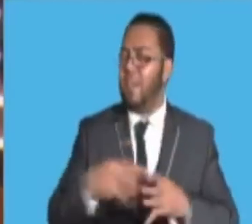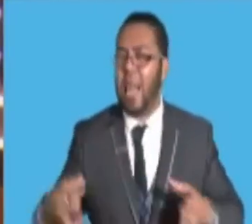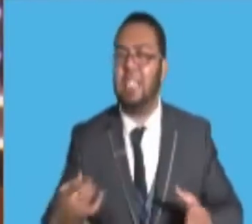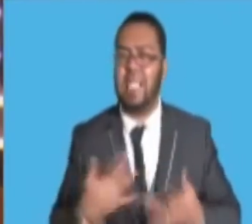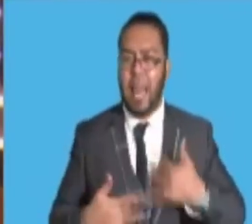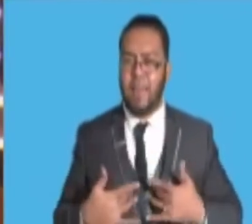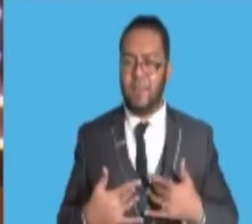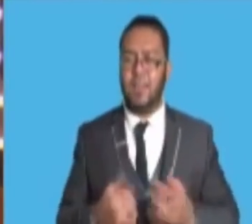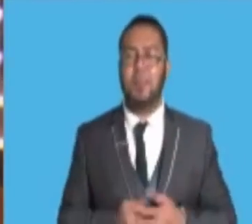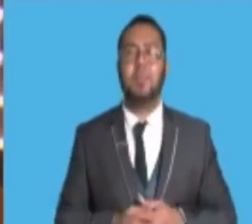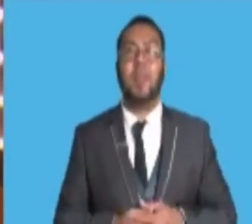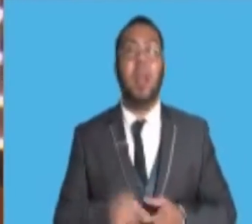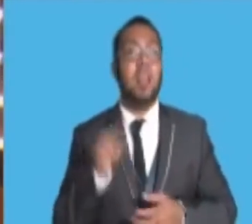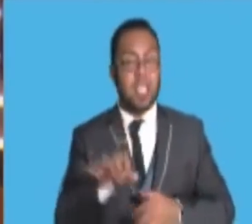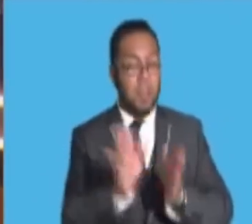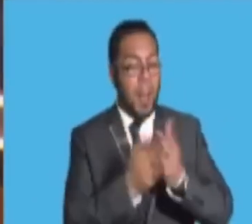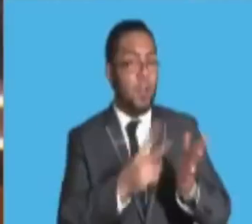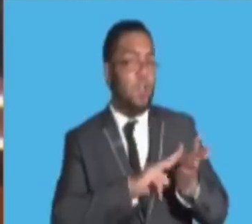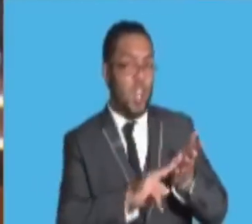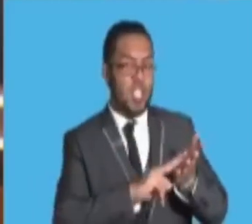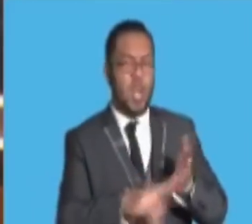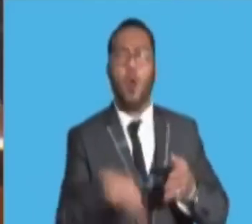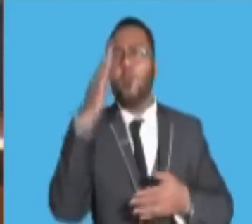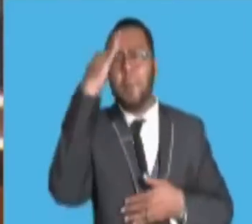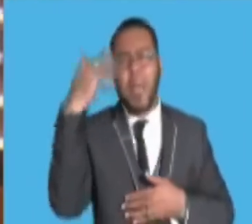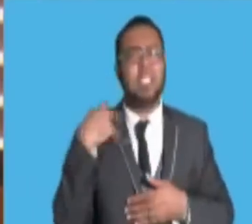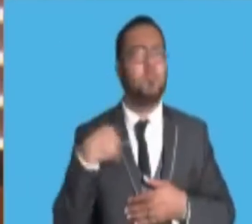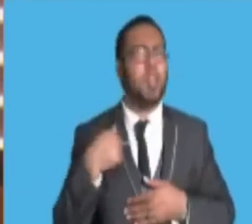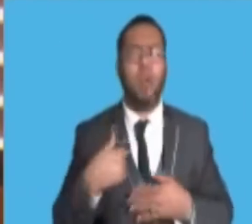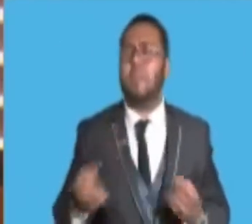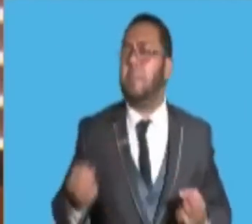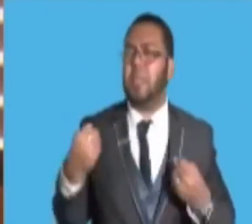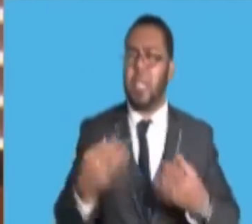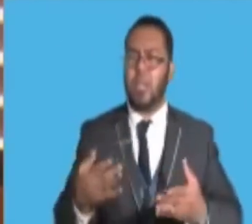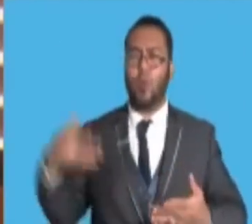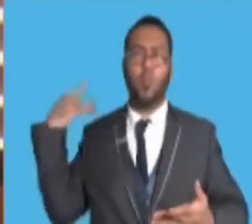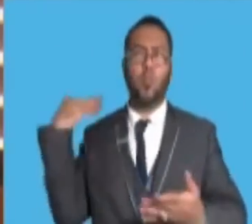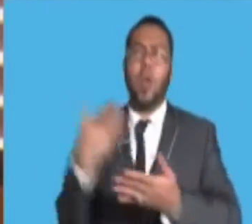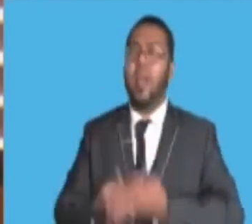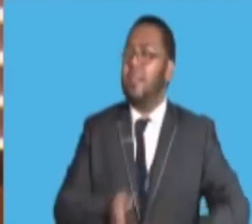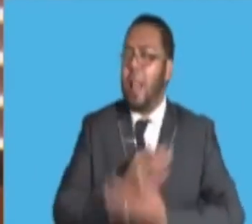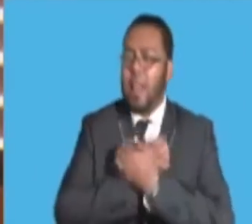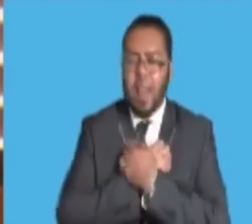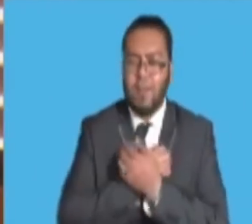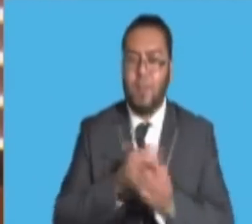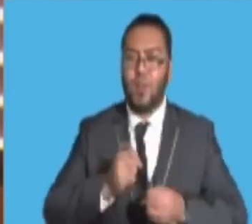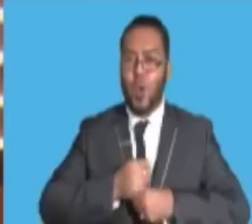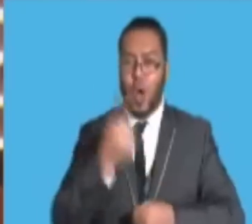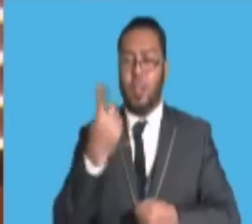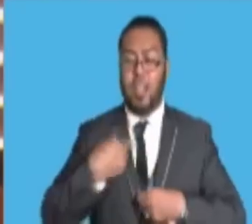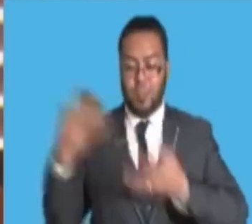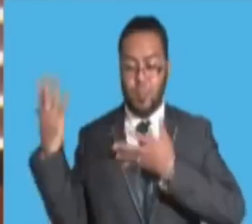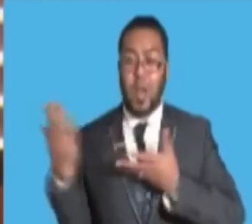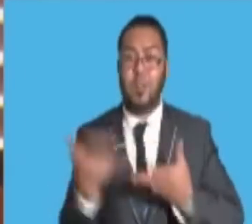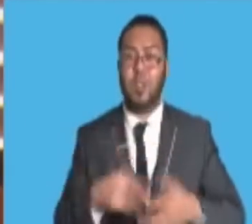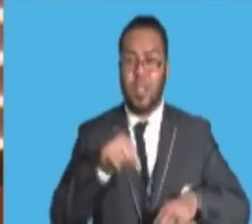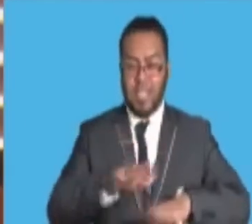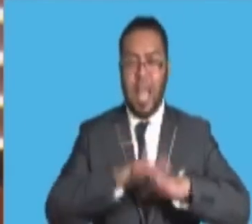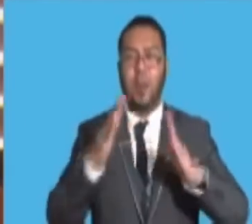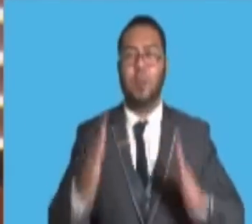life. These Bible verses remind me of the beginnings and the love of God and the grace of God that has brought me to this August